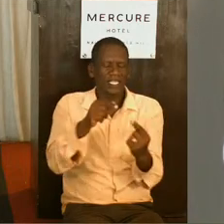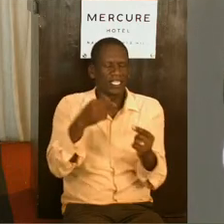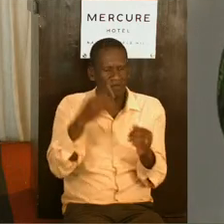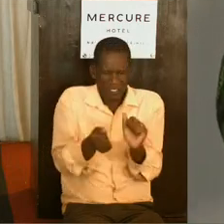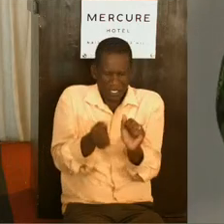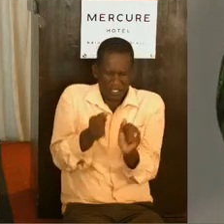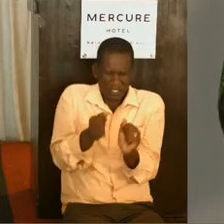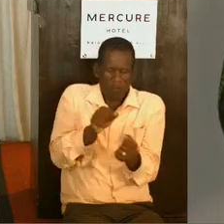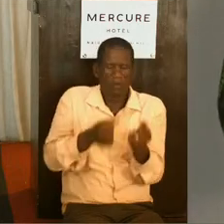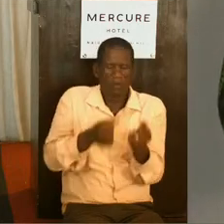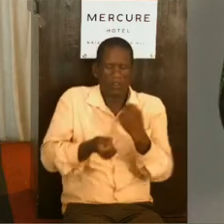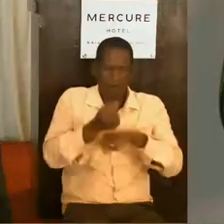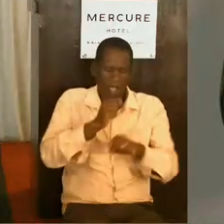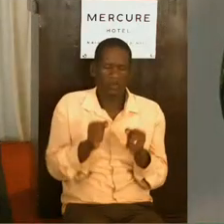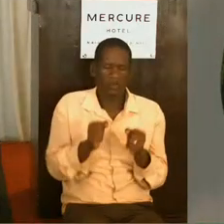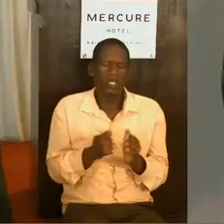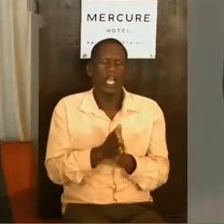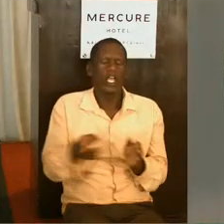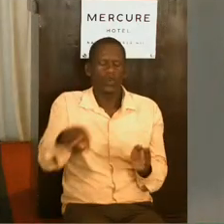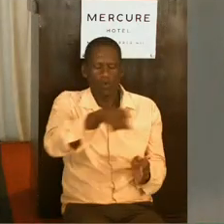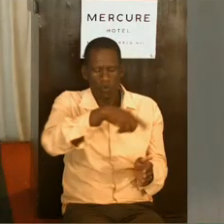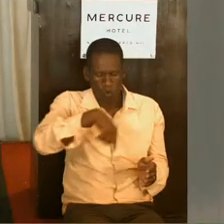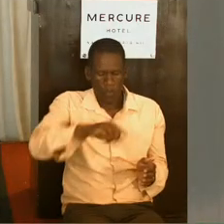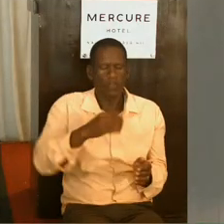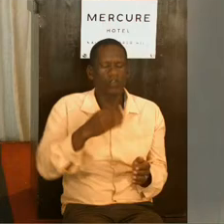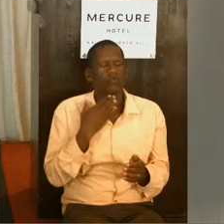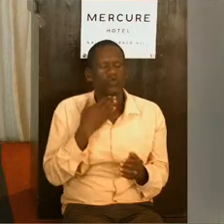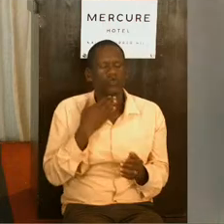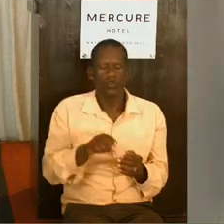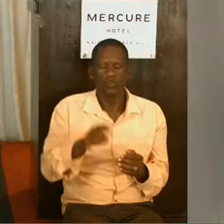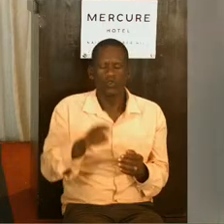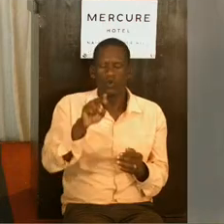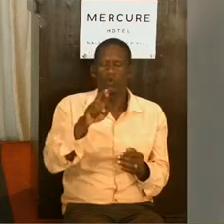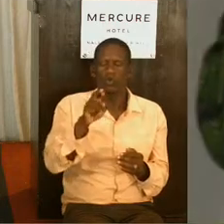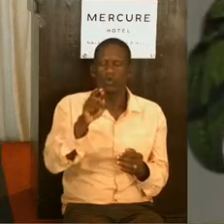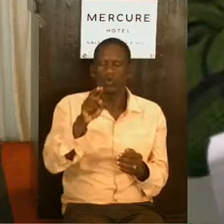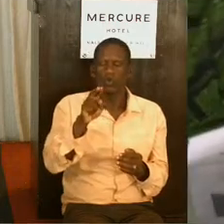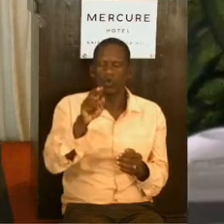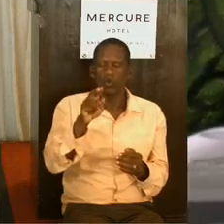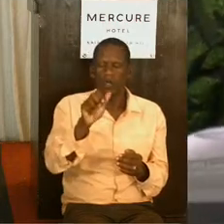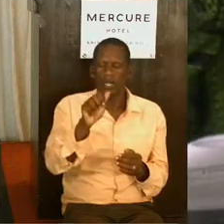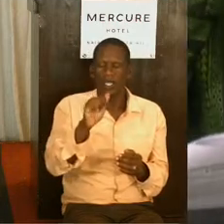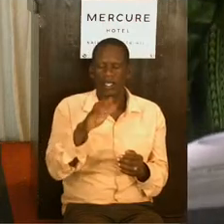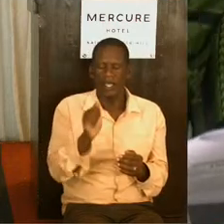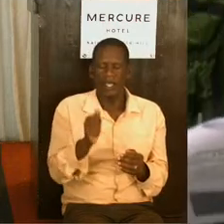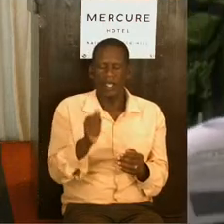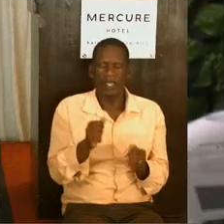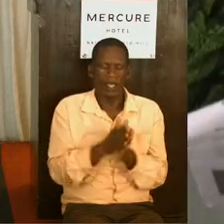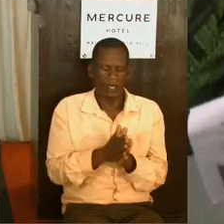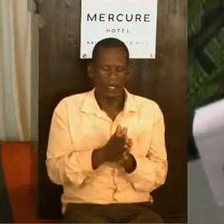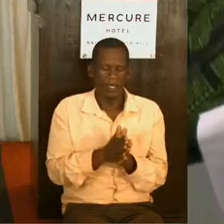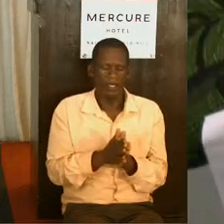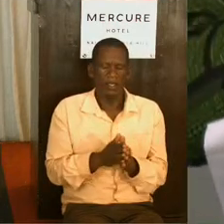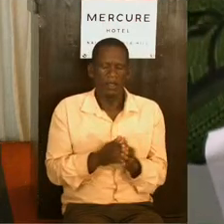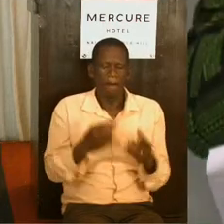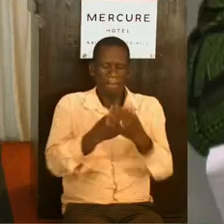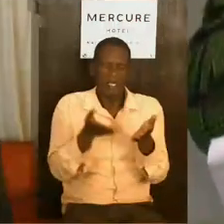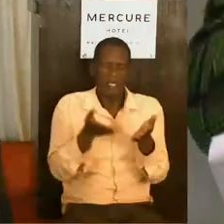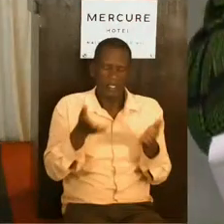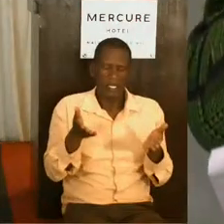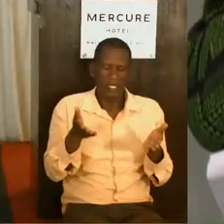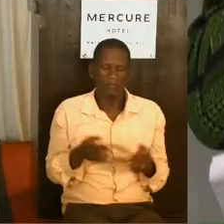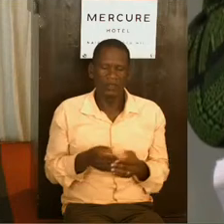transformative action and we want uh uraya and the partners